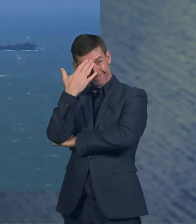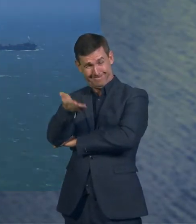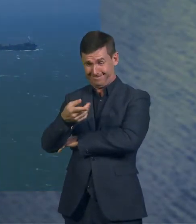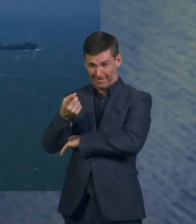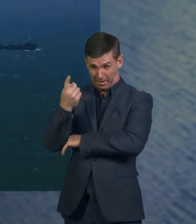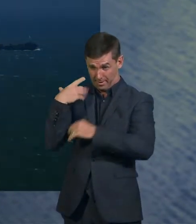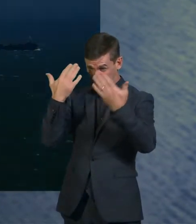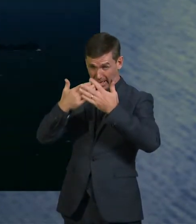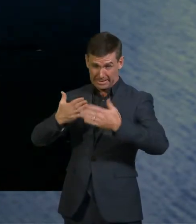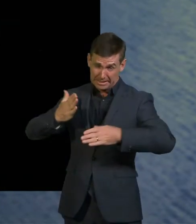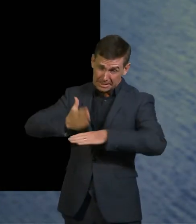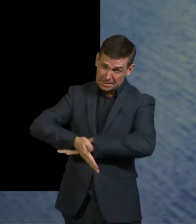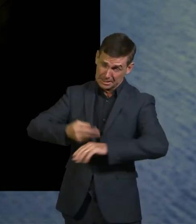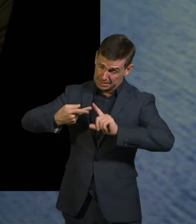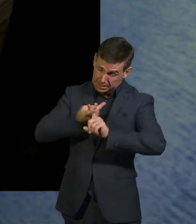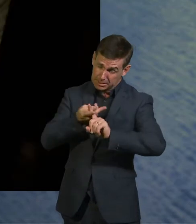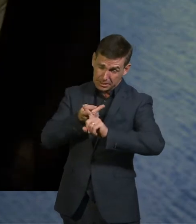night.